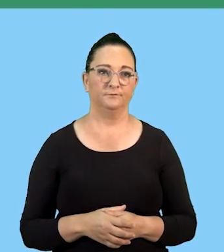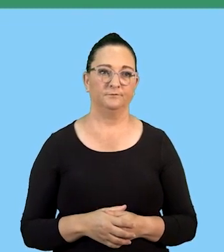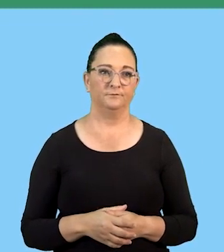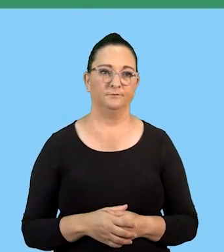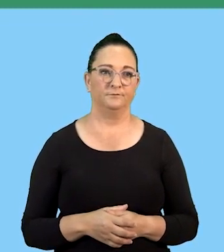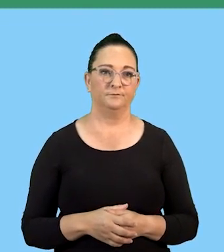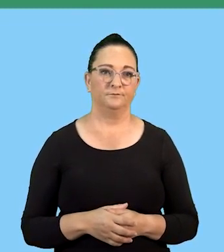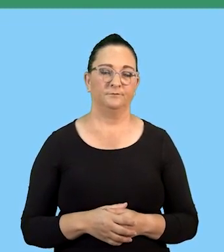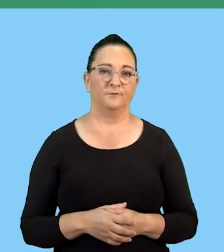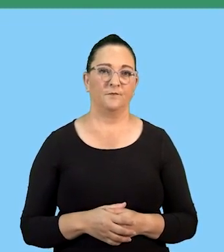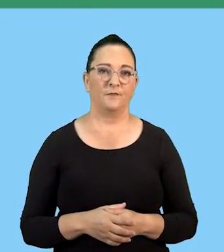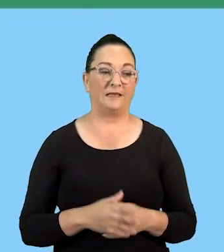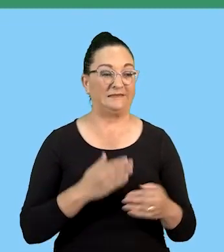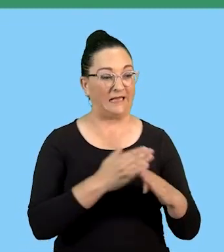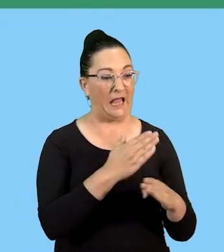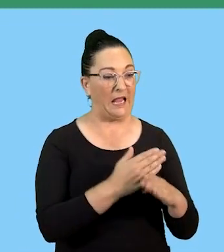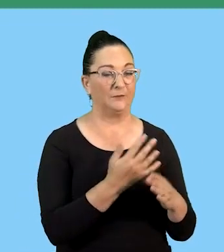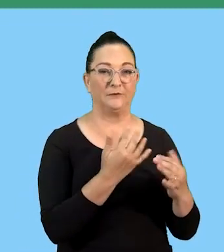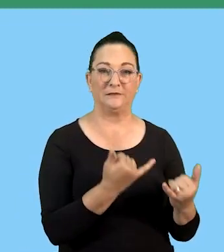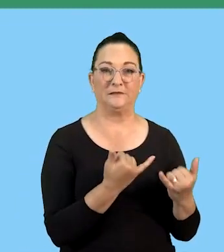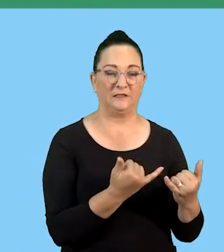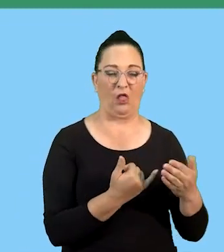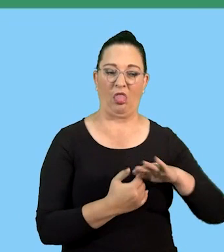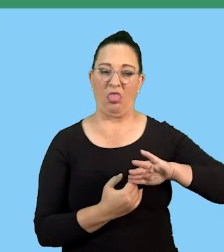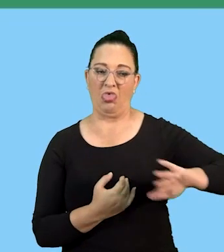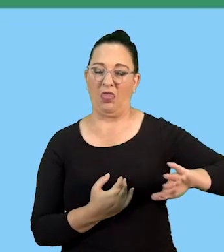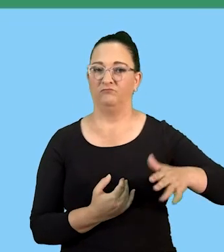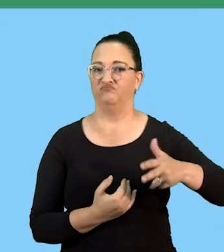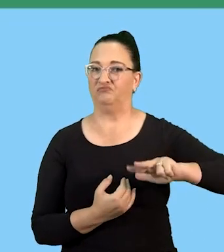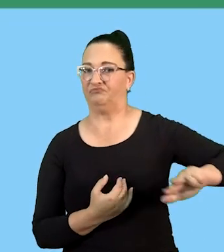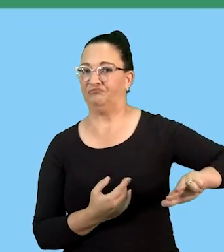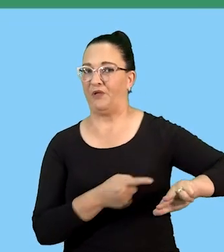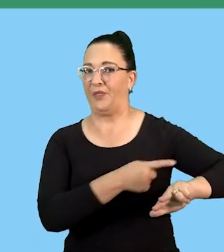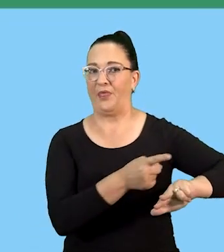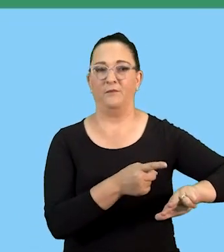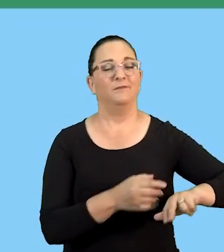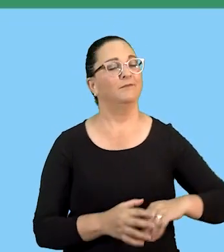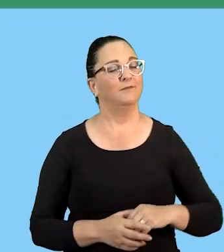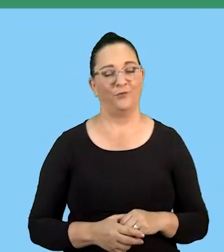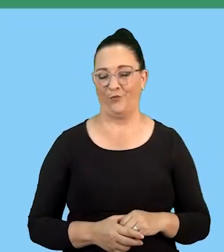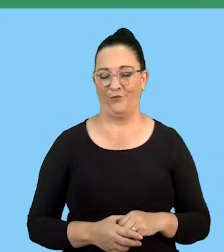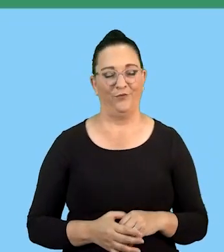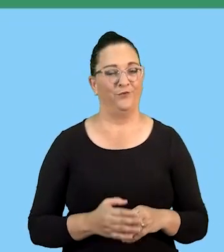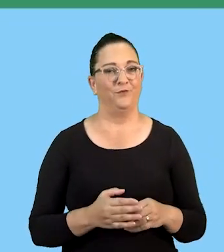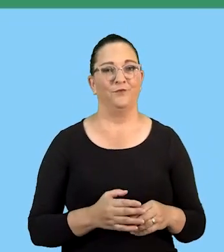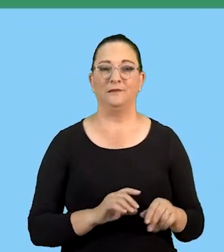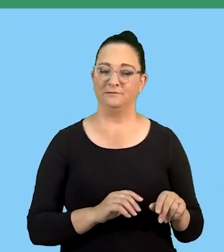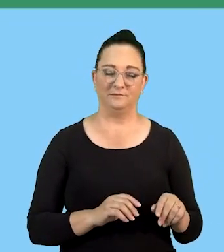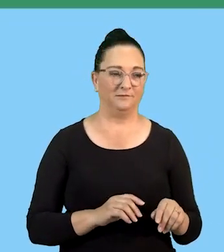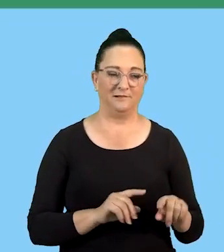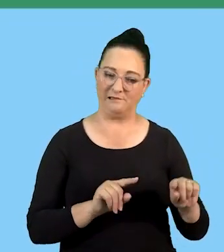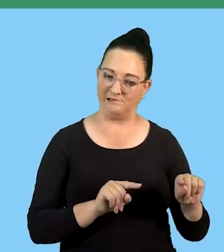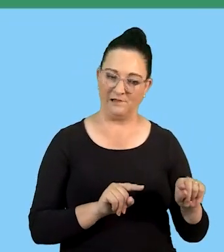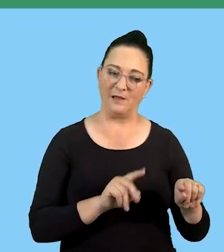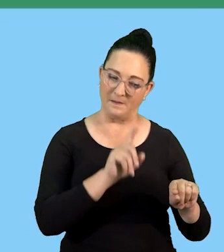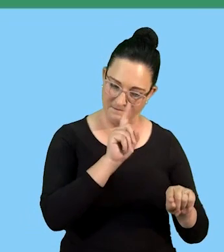the employees doing what? Marginalizing the employees, exploiting the employees,